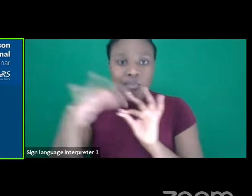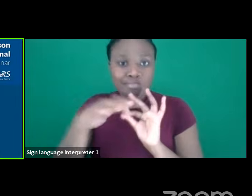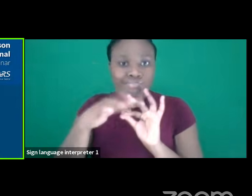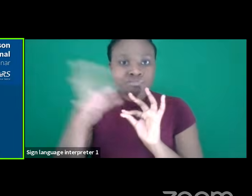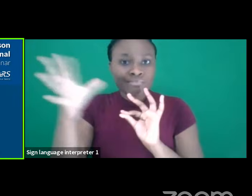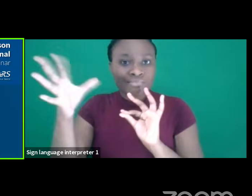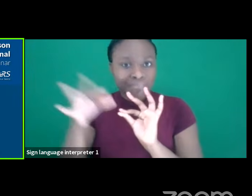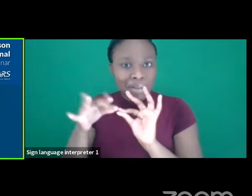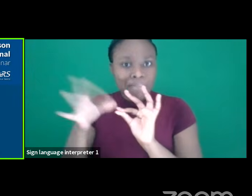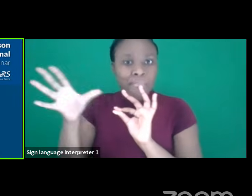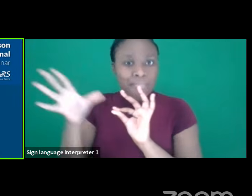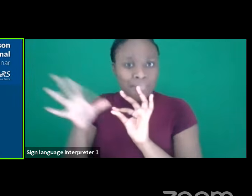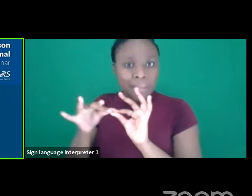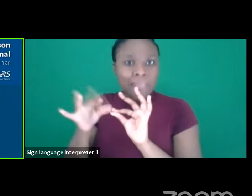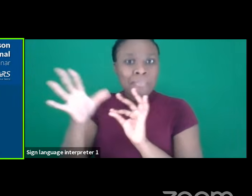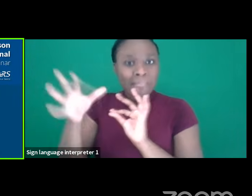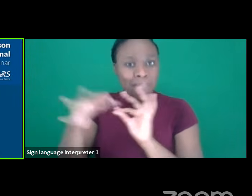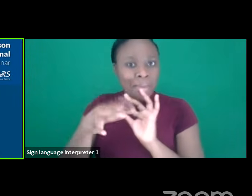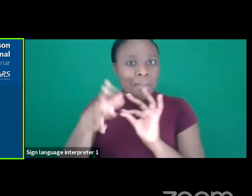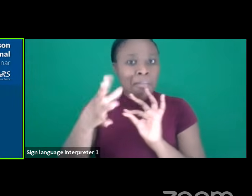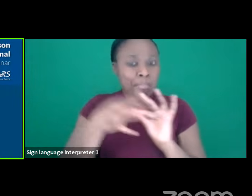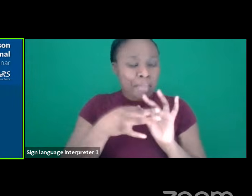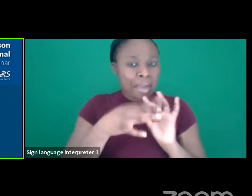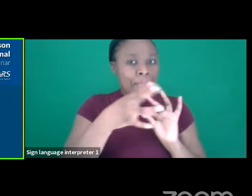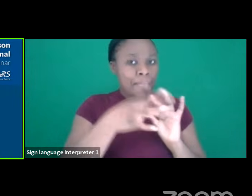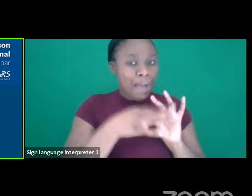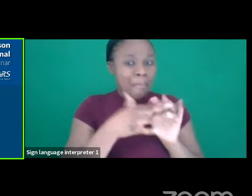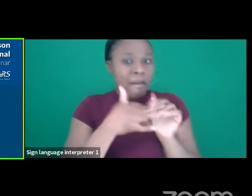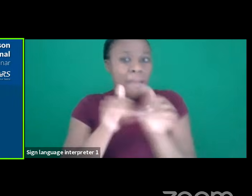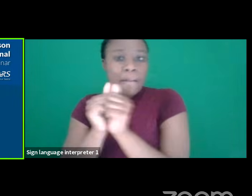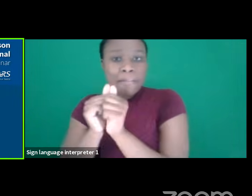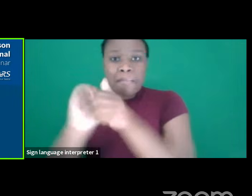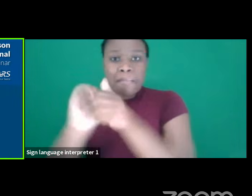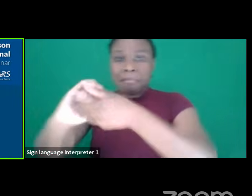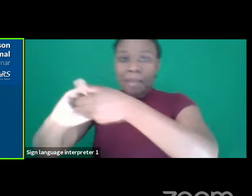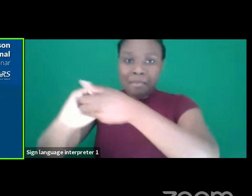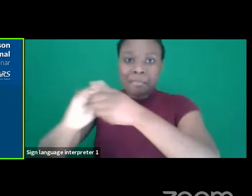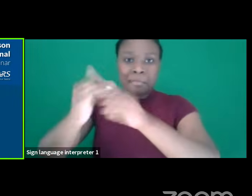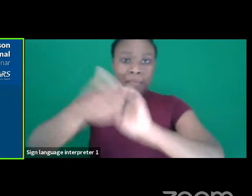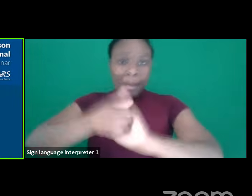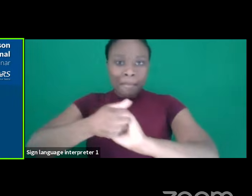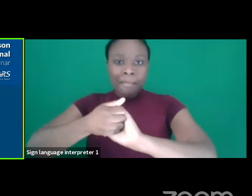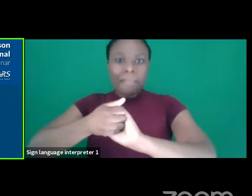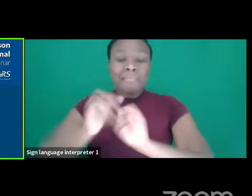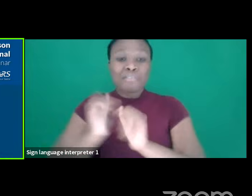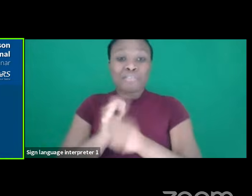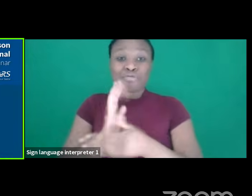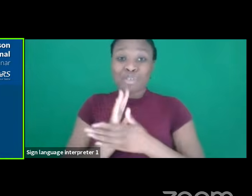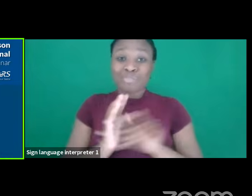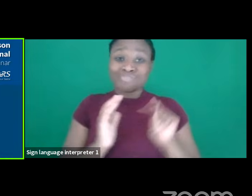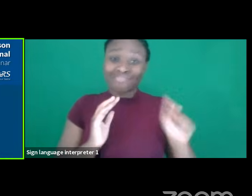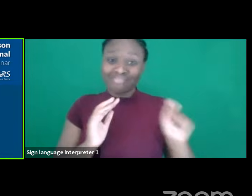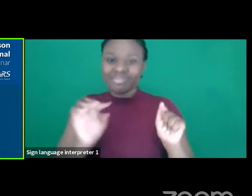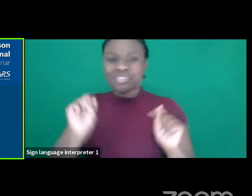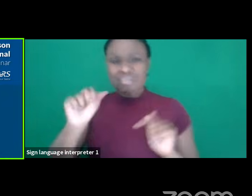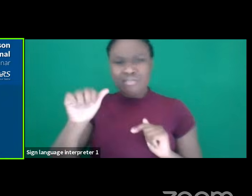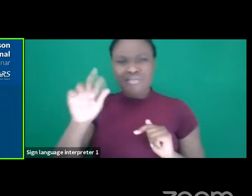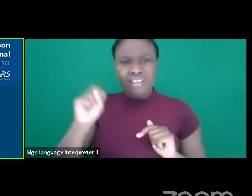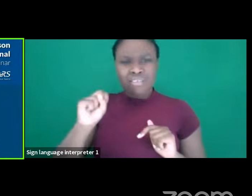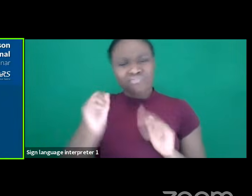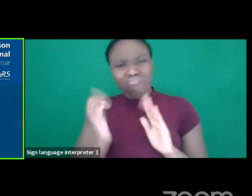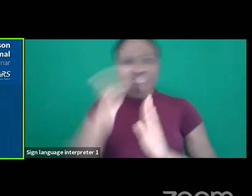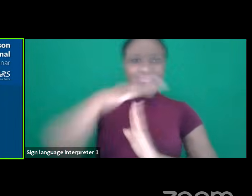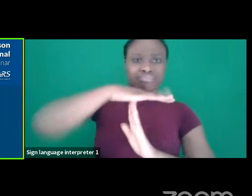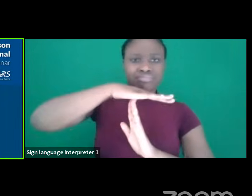sure that SARS becomes a top-class tax administration, and our compliance levels are going